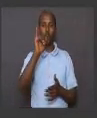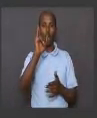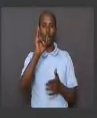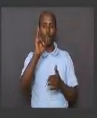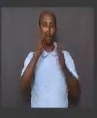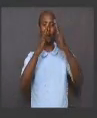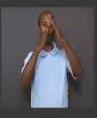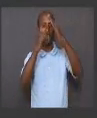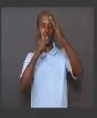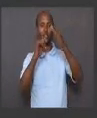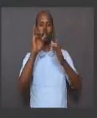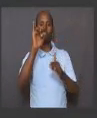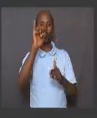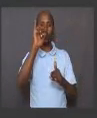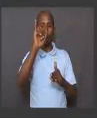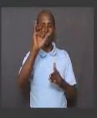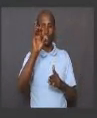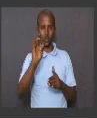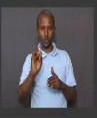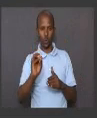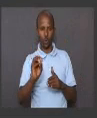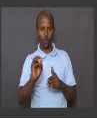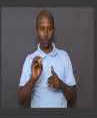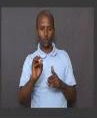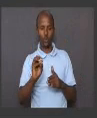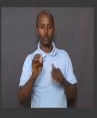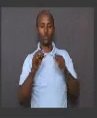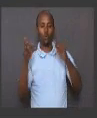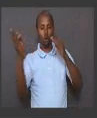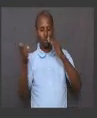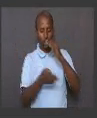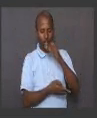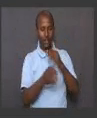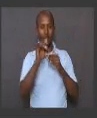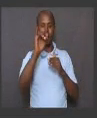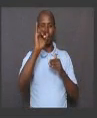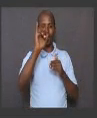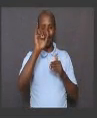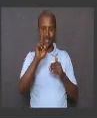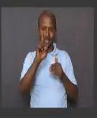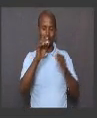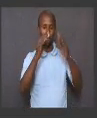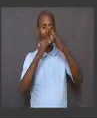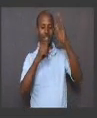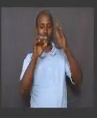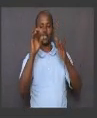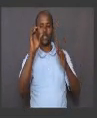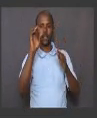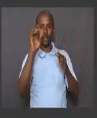Y minus y0 over x minus